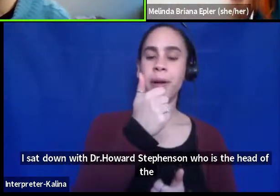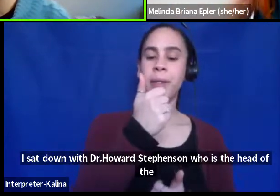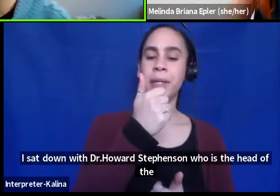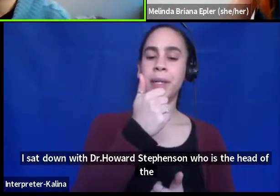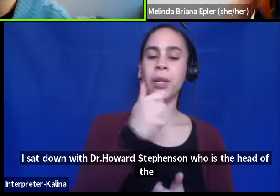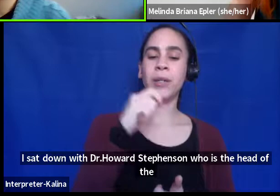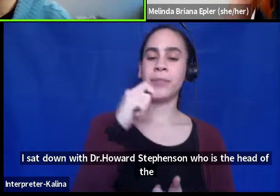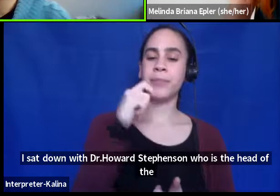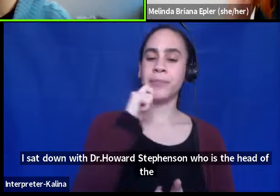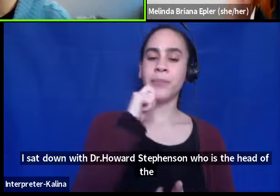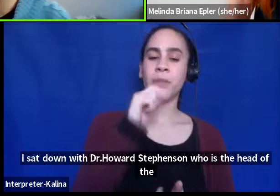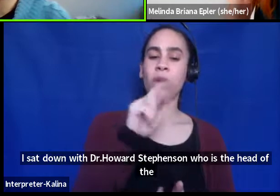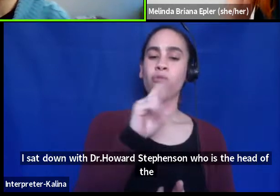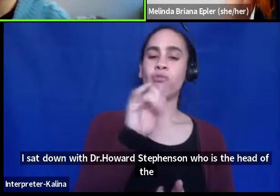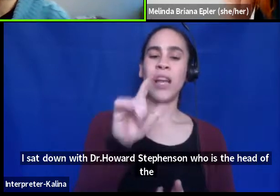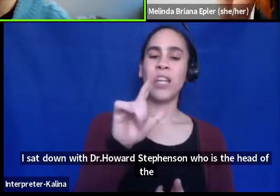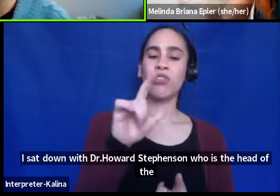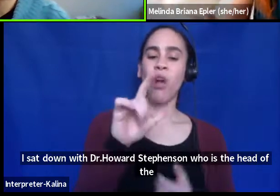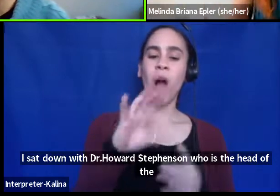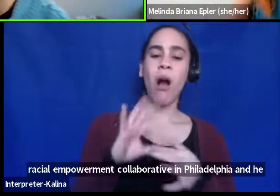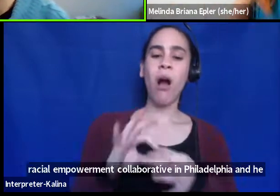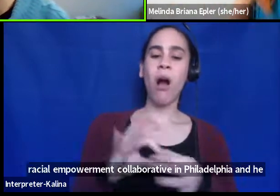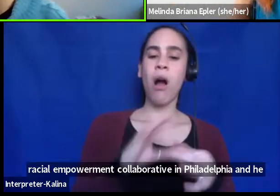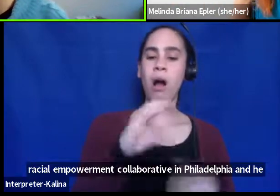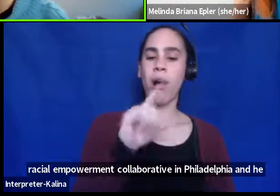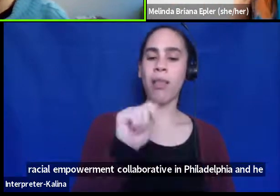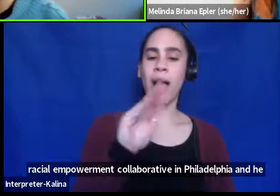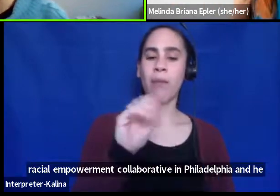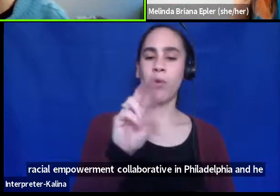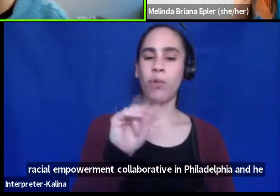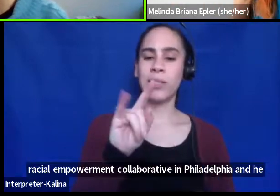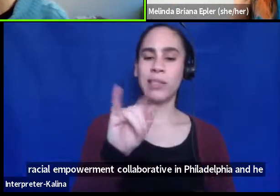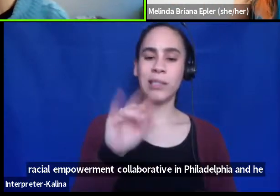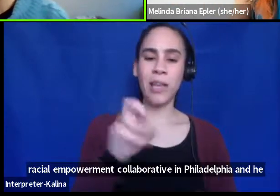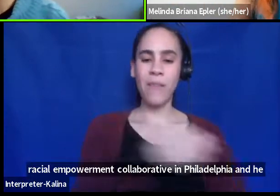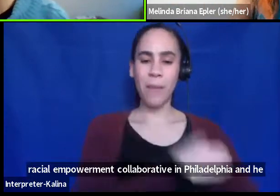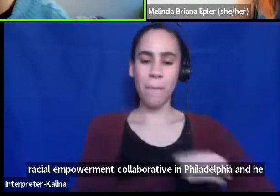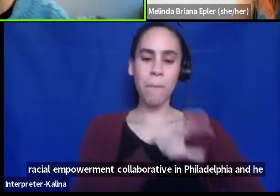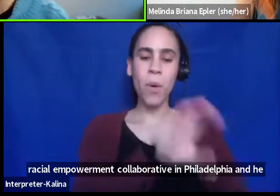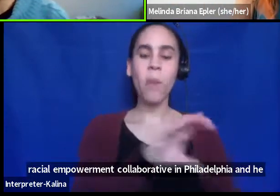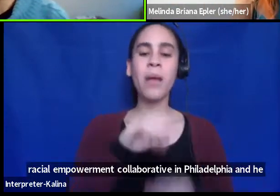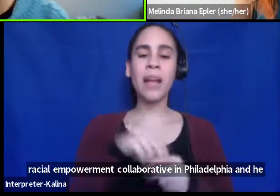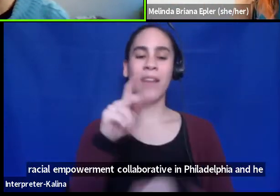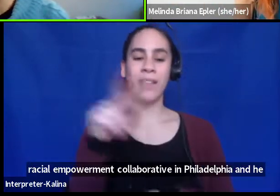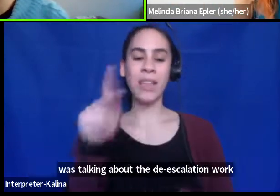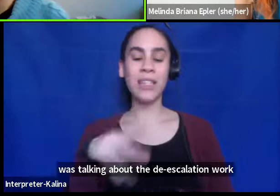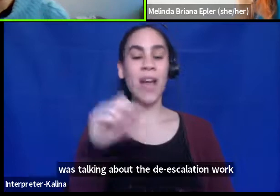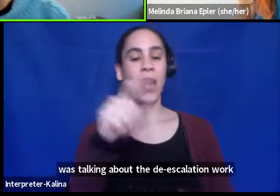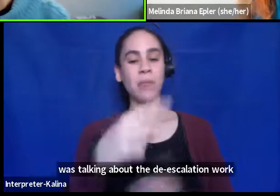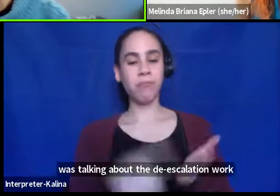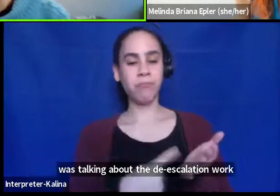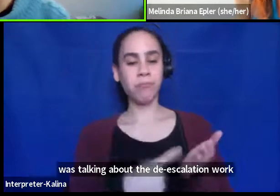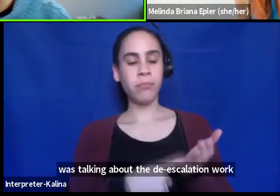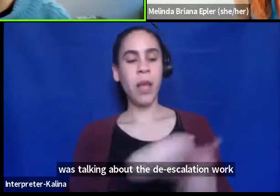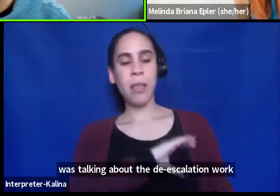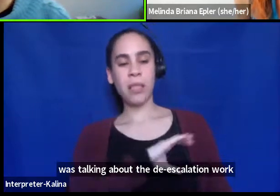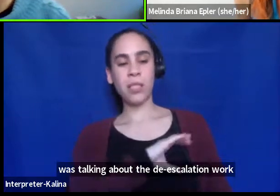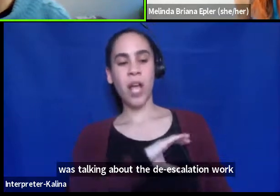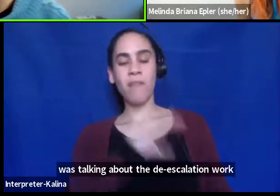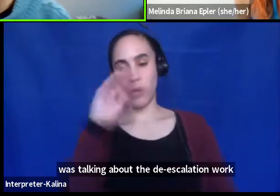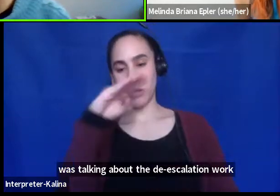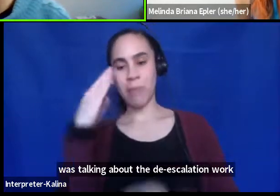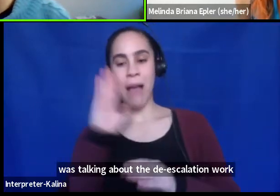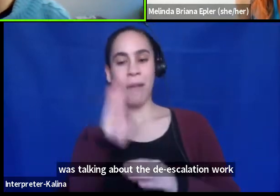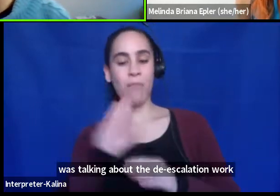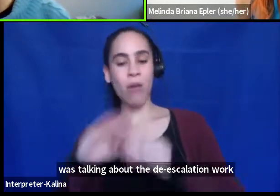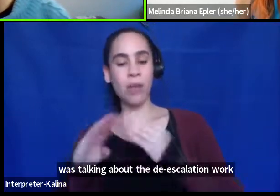was talking about the de-escalation work that he does with police officers in Black and Brown communities. And one